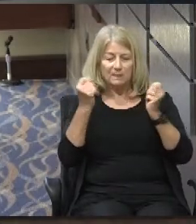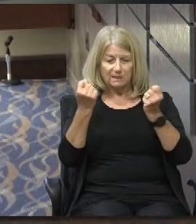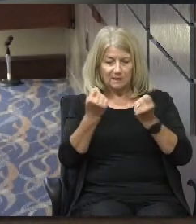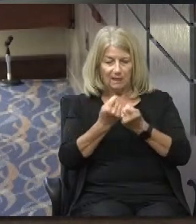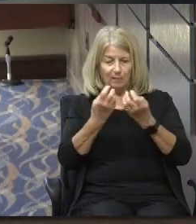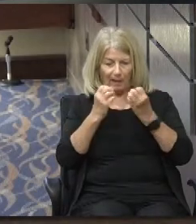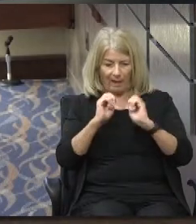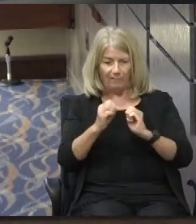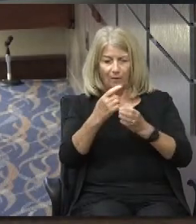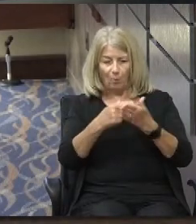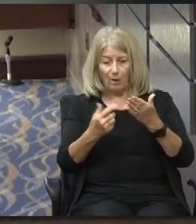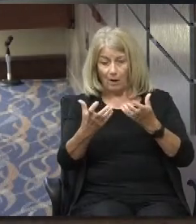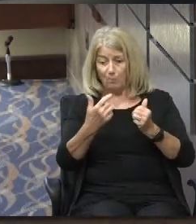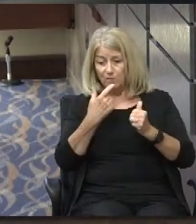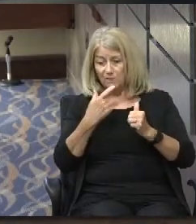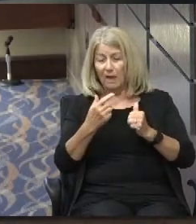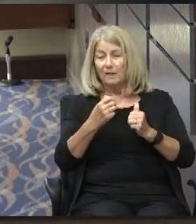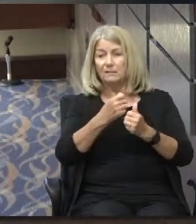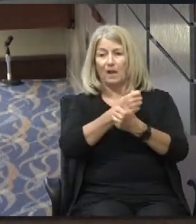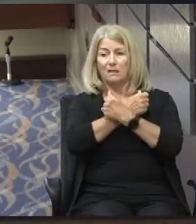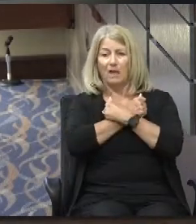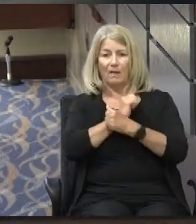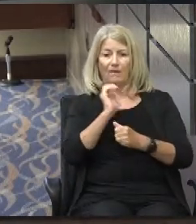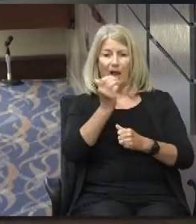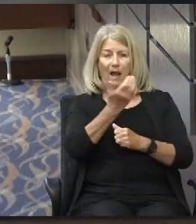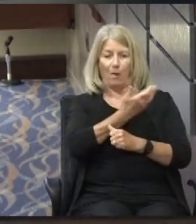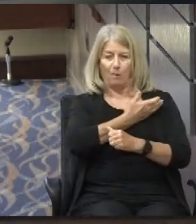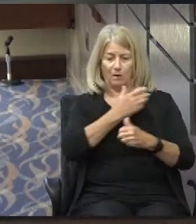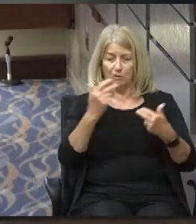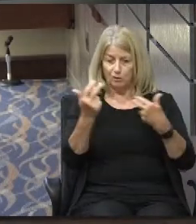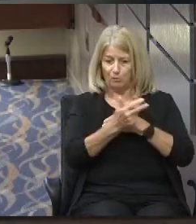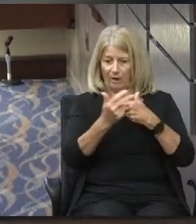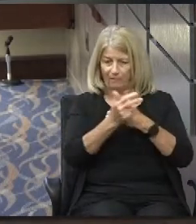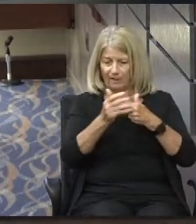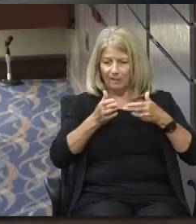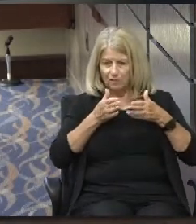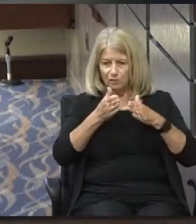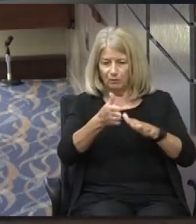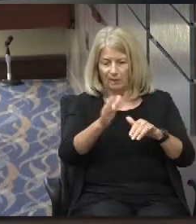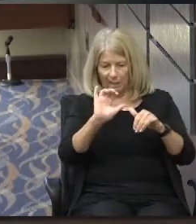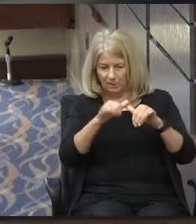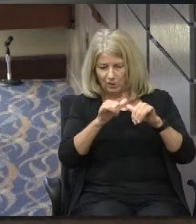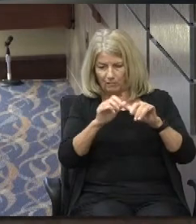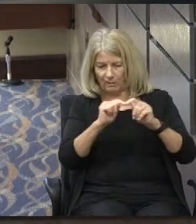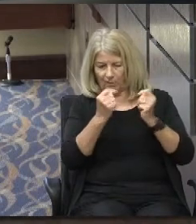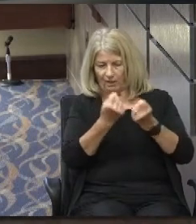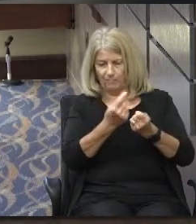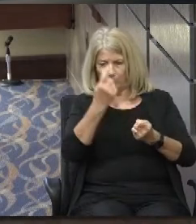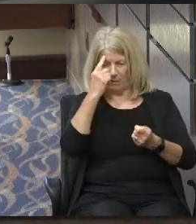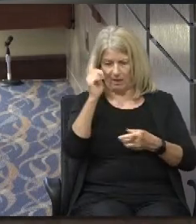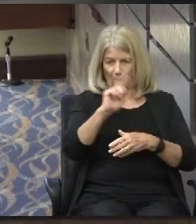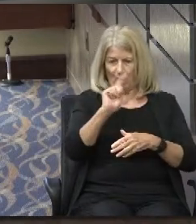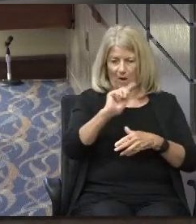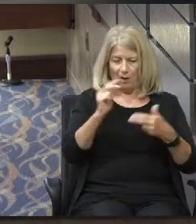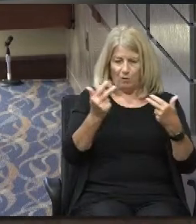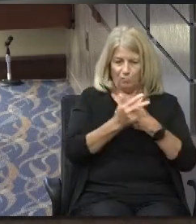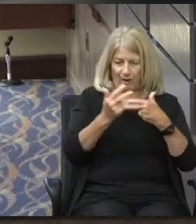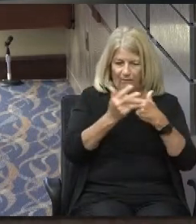just say is I love our traffic and street engineering team coming together to think about what are traffic calming methods that we can